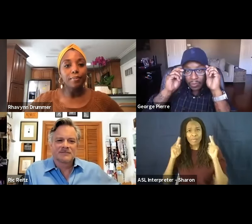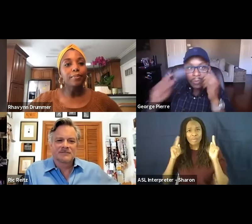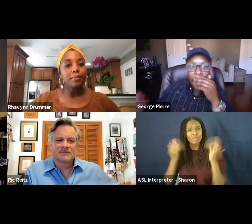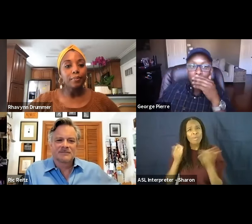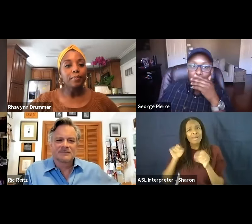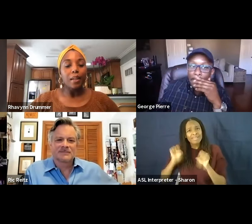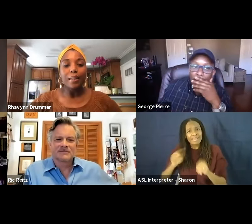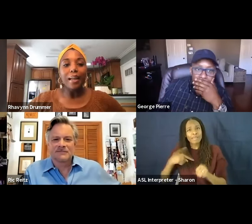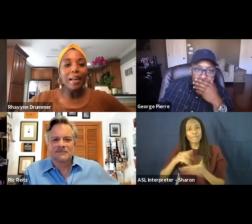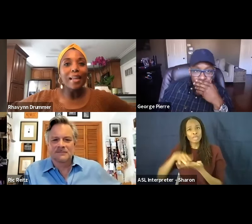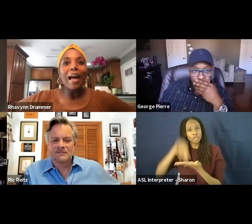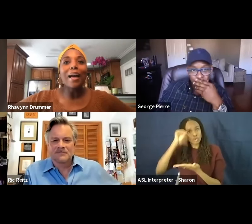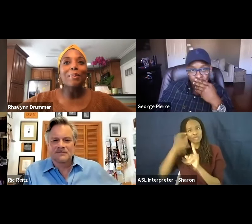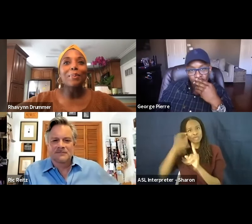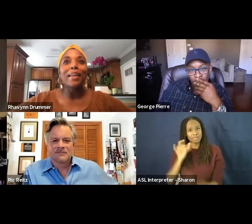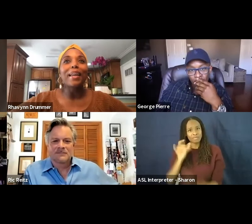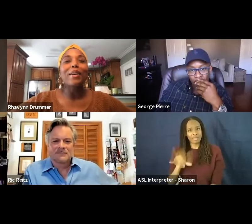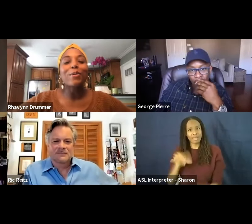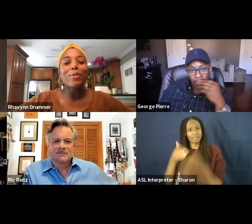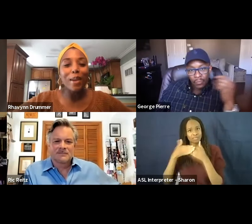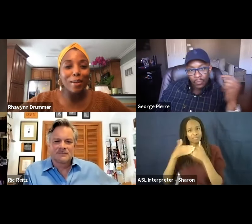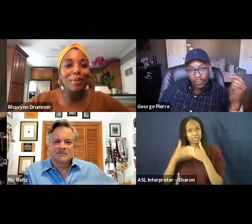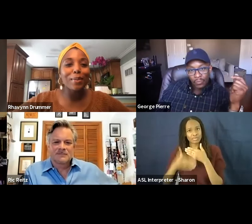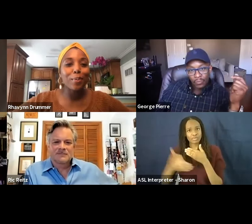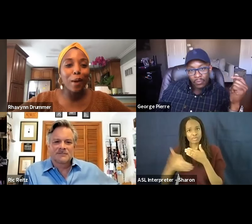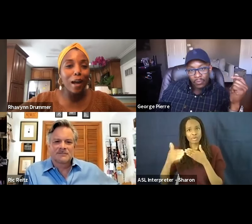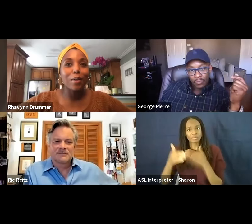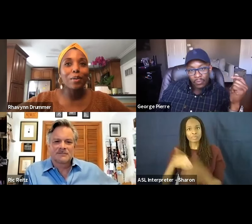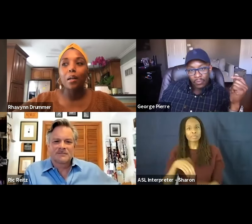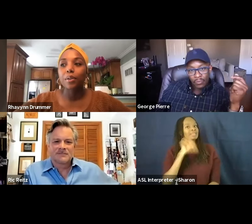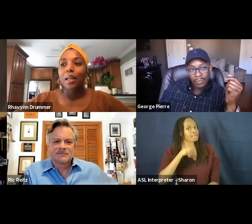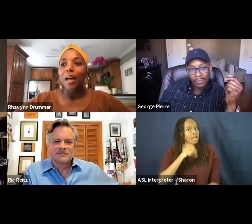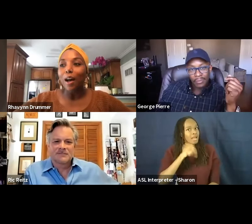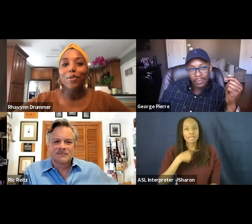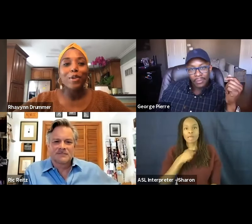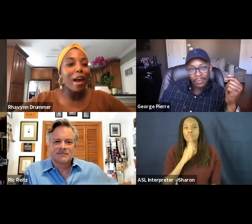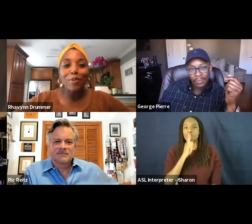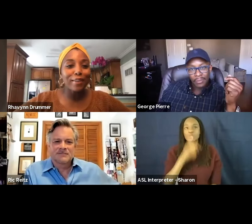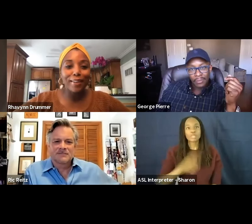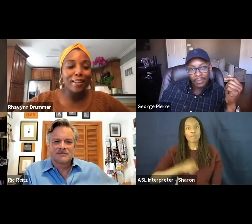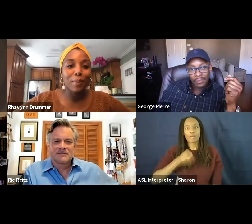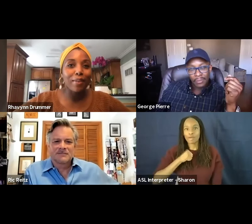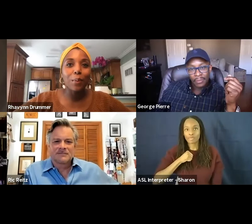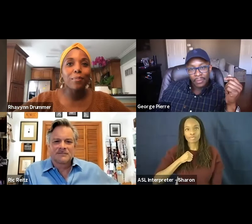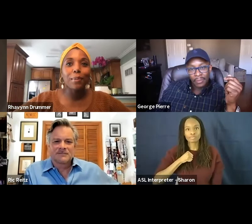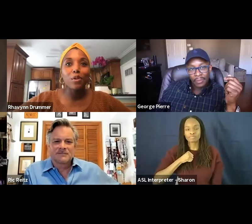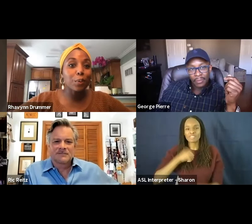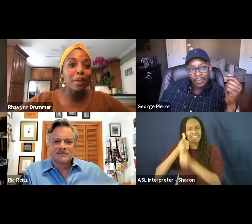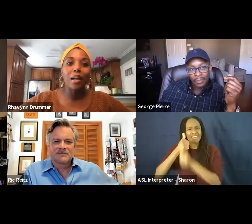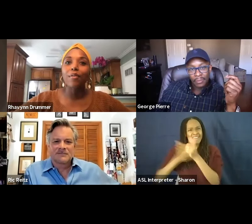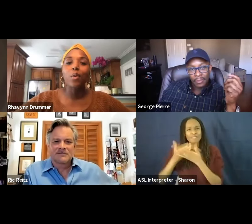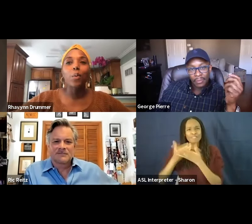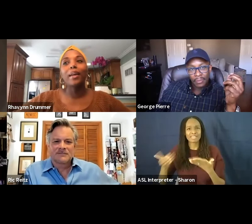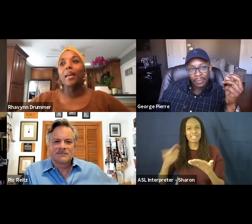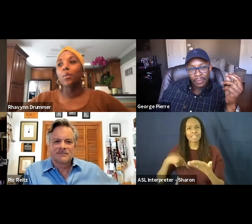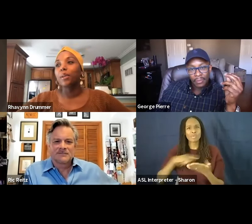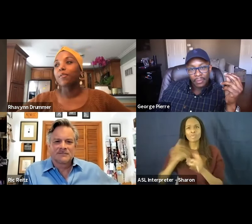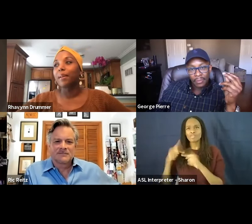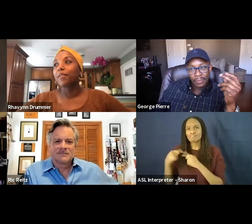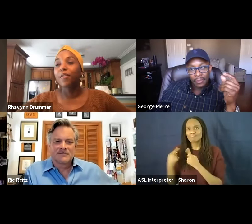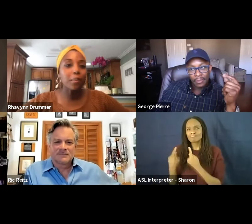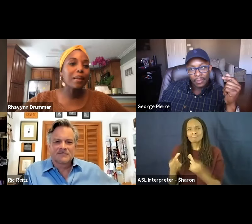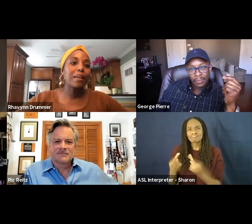moving forward? Yes, I'm incredibly proud of everything that we've been doing, of the way